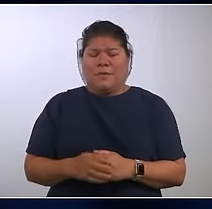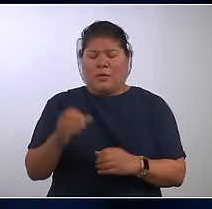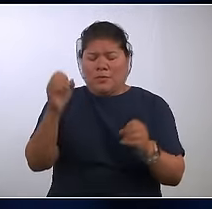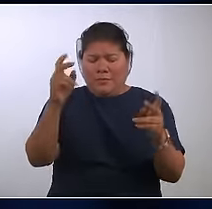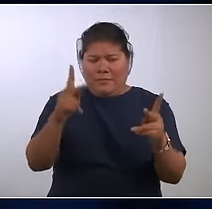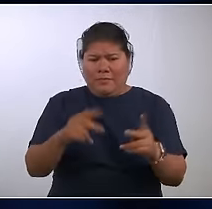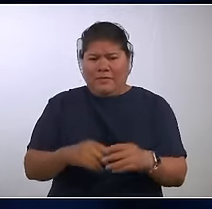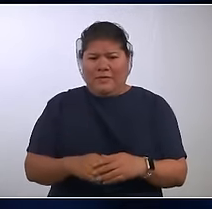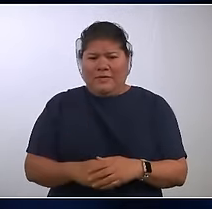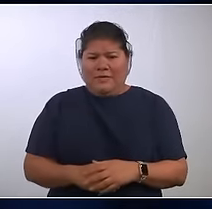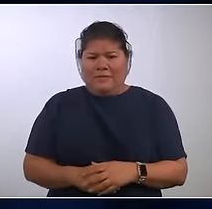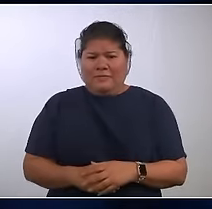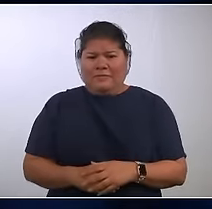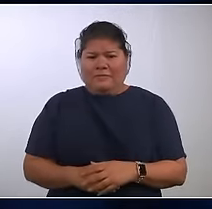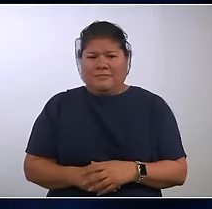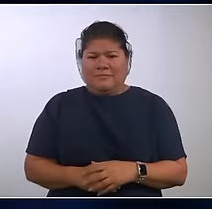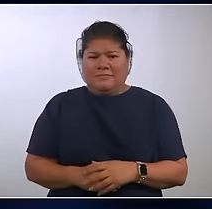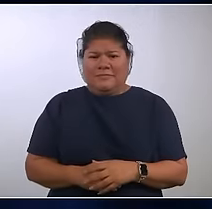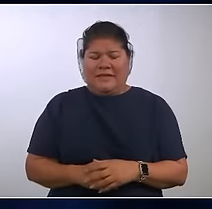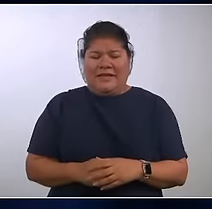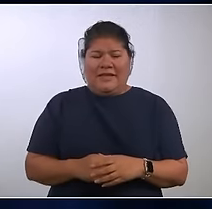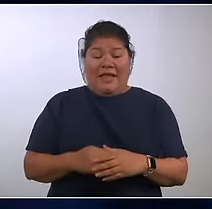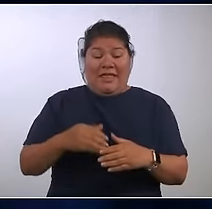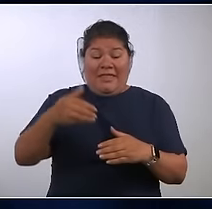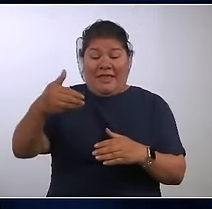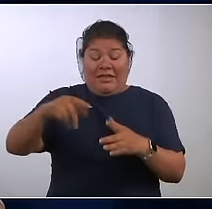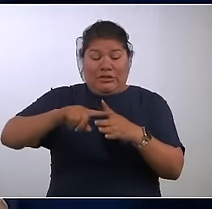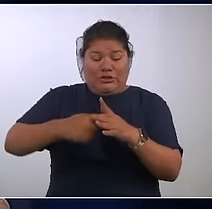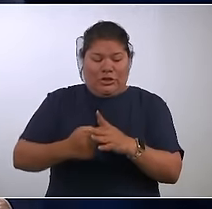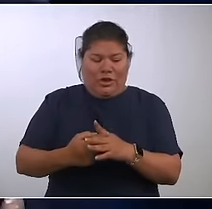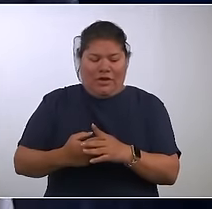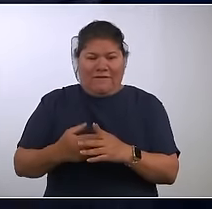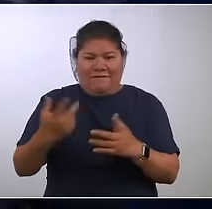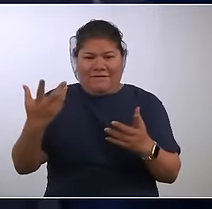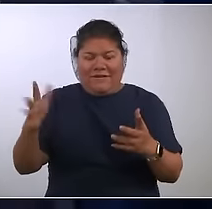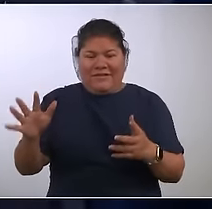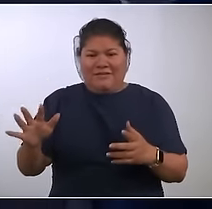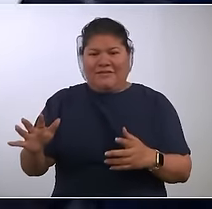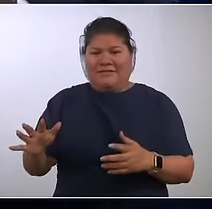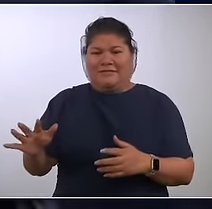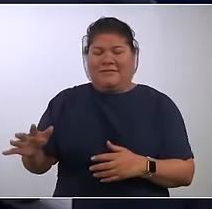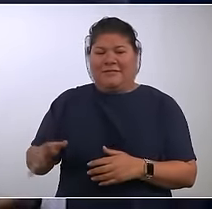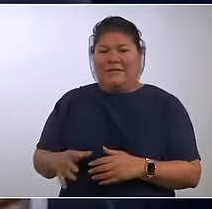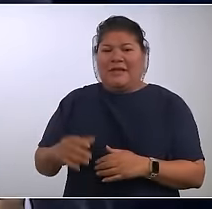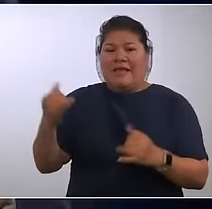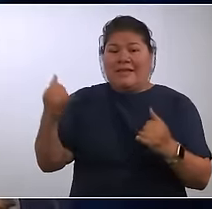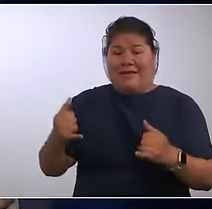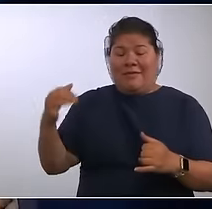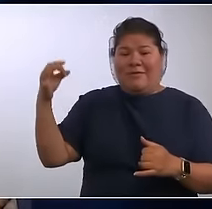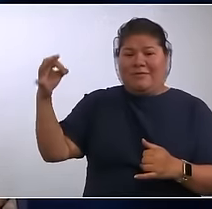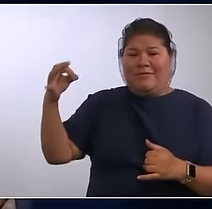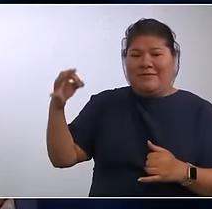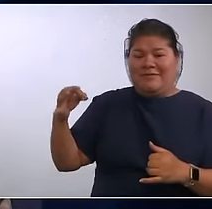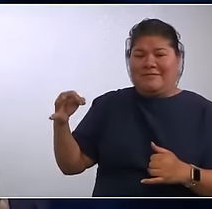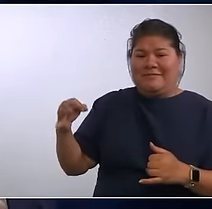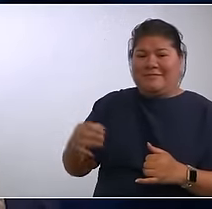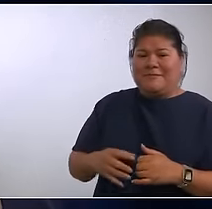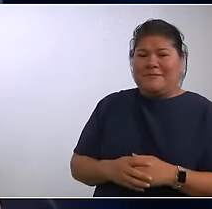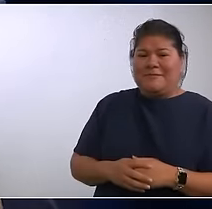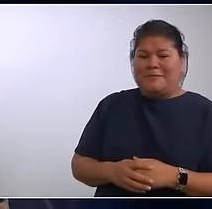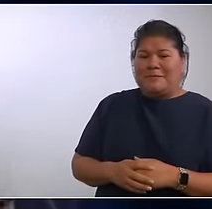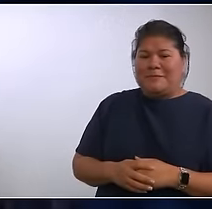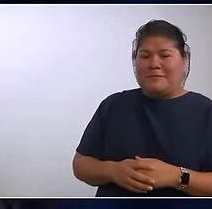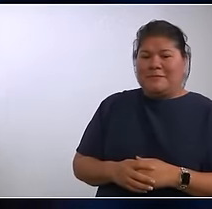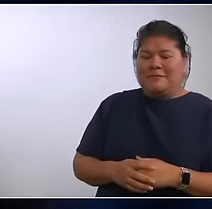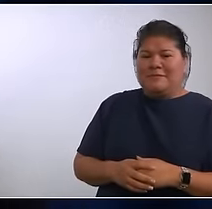Okay. Ya se acabó la introducción. The introduction is now done. Ahora voy a predicar. Now I'm going to preach.